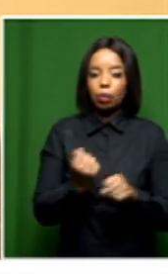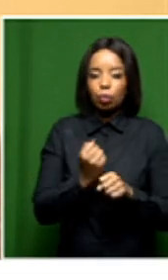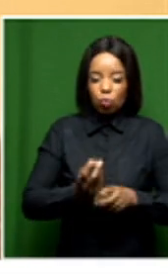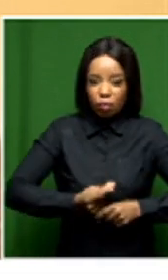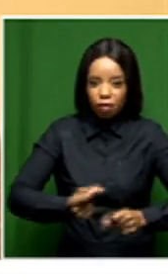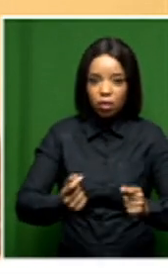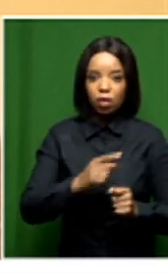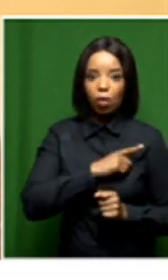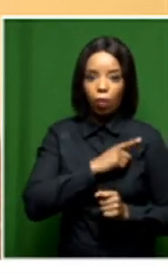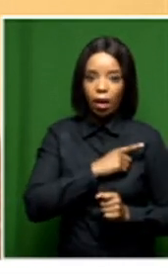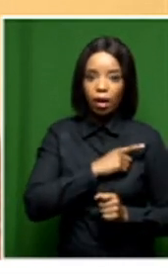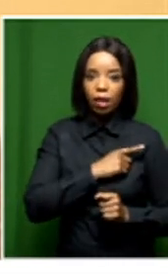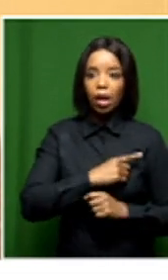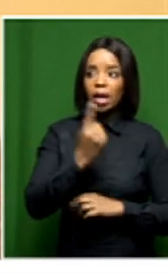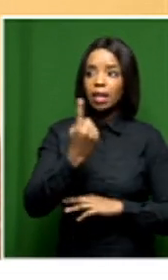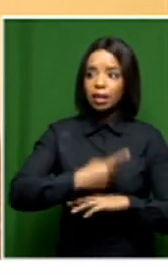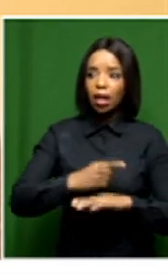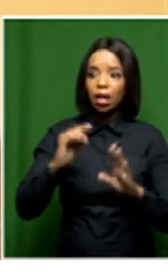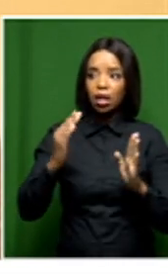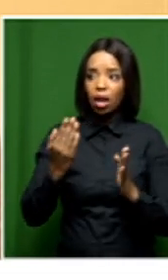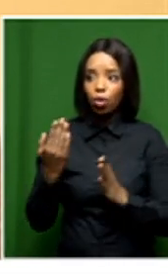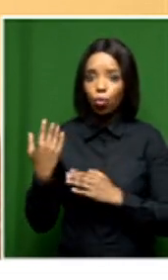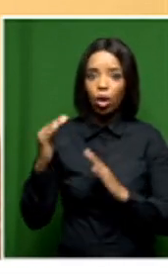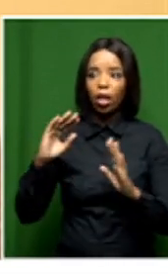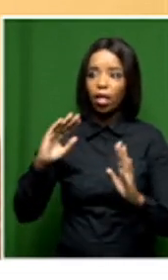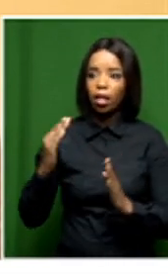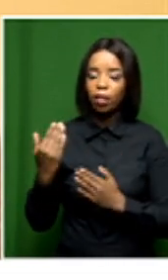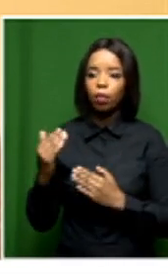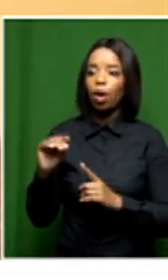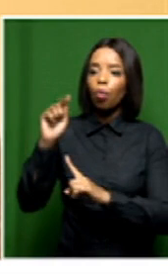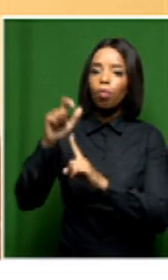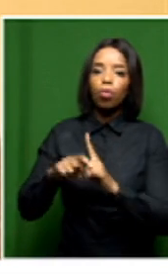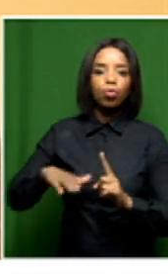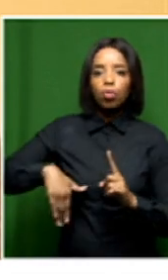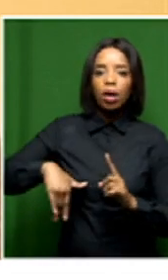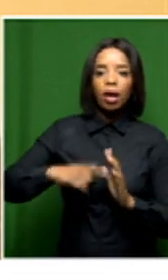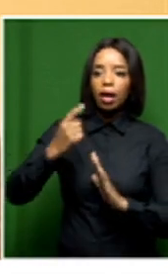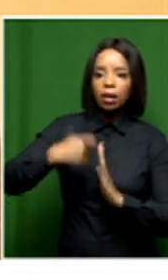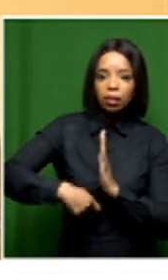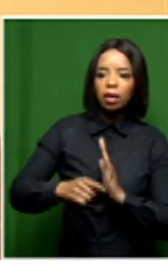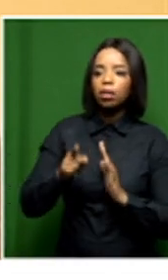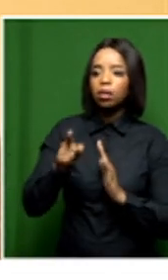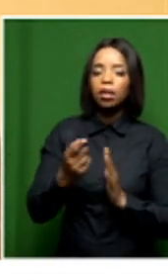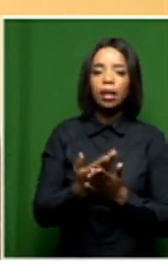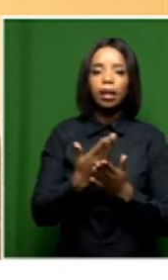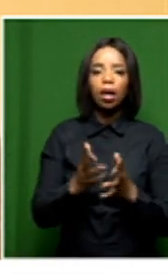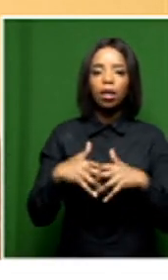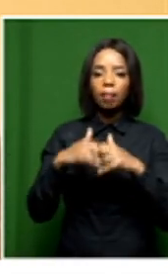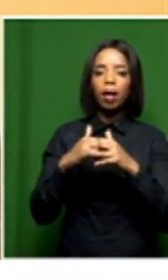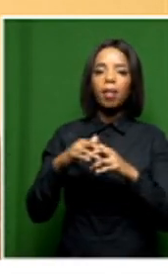Because each day, the end which goes by and a person has not been charged and so on, create unnecessary problems.